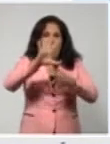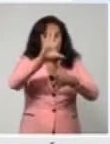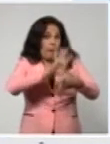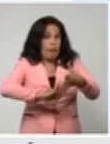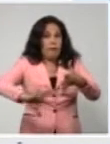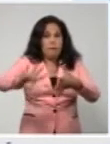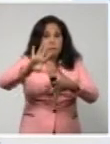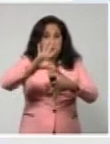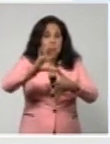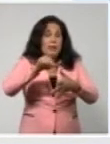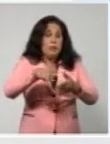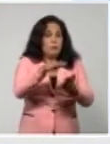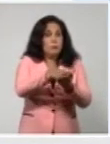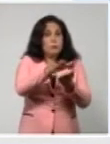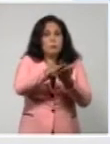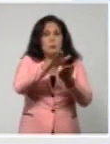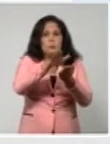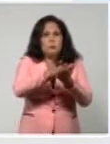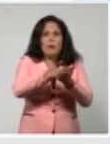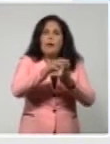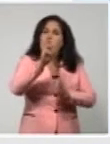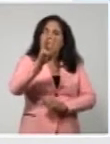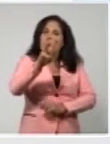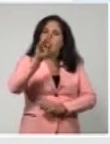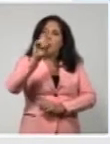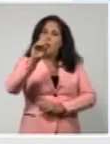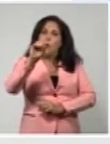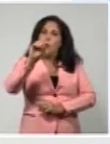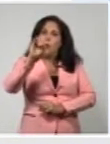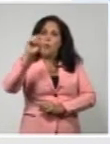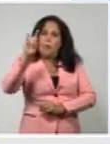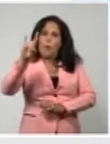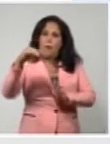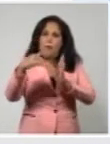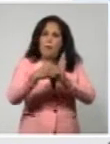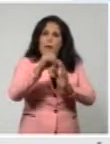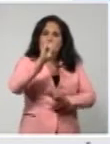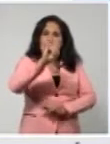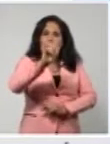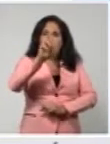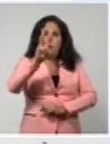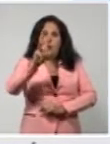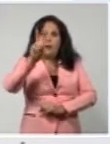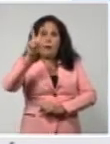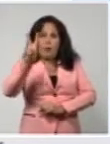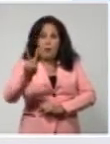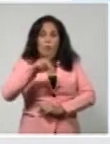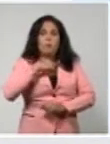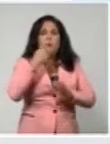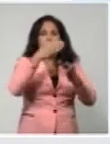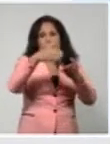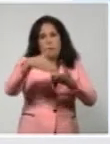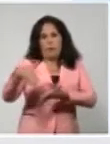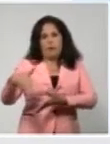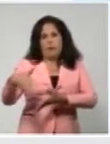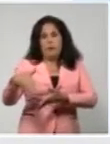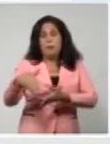3,077 deaths in the region yesterday, the death toll in the Americas stands at